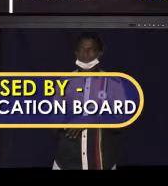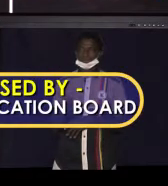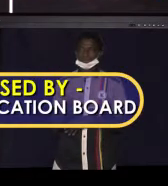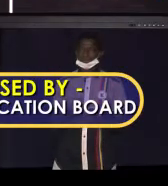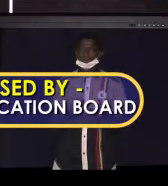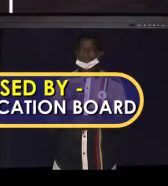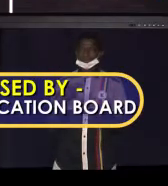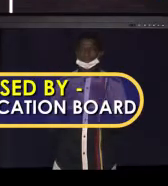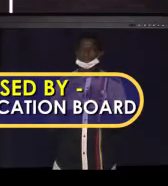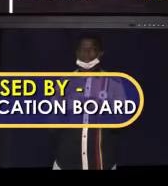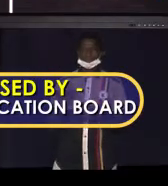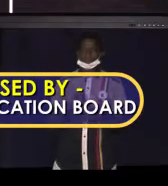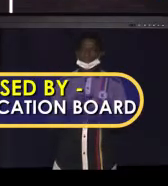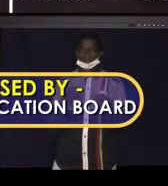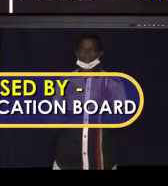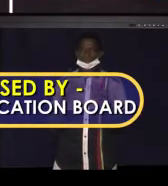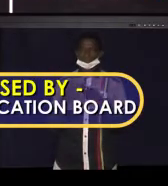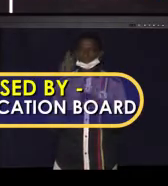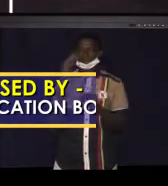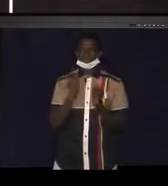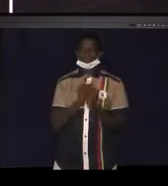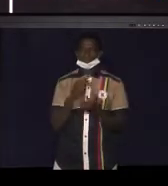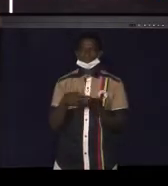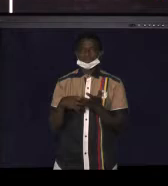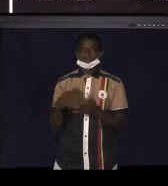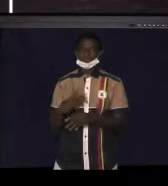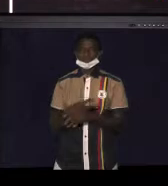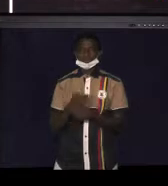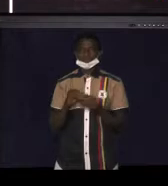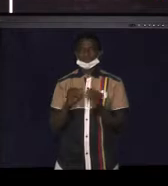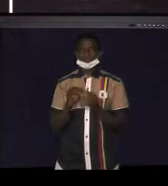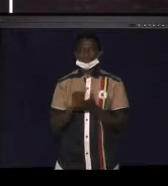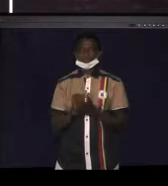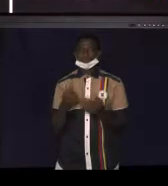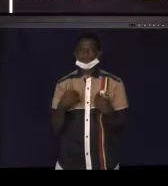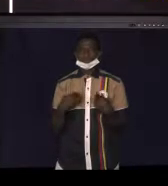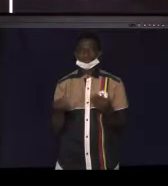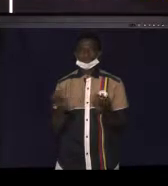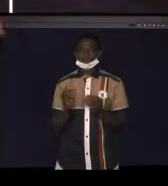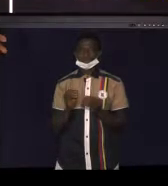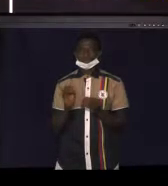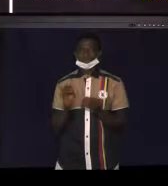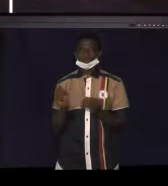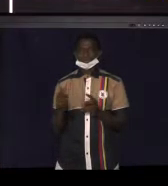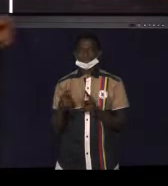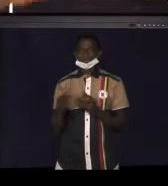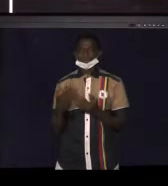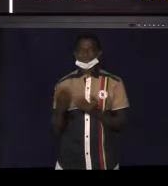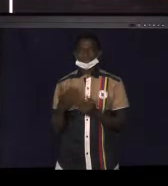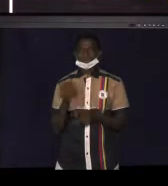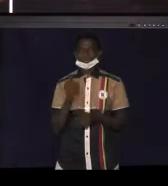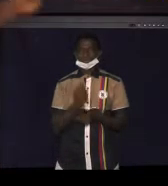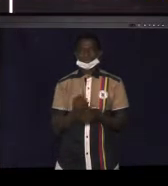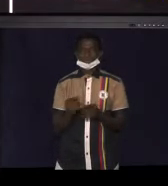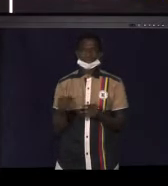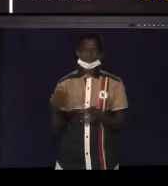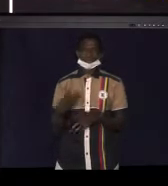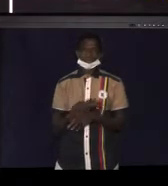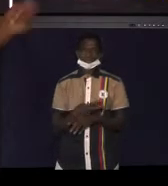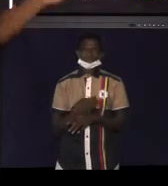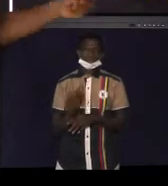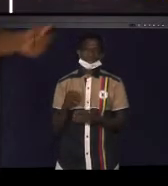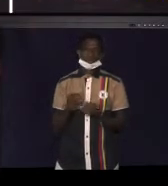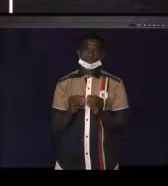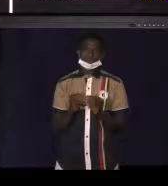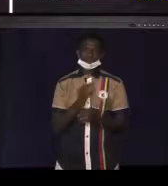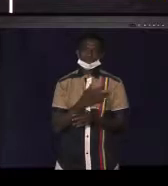510. And what have we tried to achieve with this math-a-thon? Multiplying numbers that have zeros. Very easy. Just multiply the significant